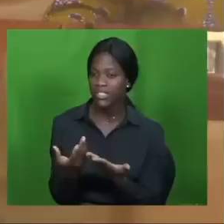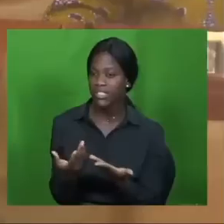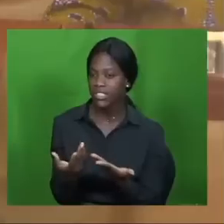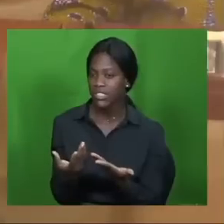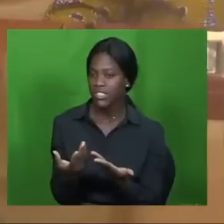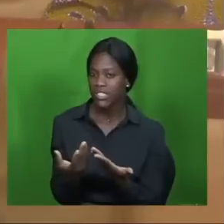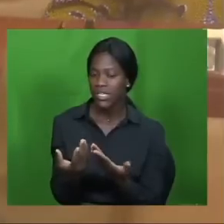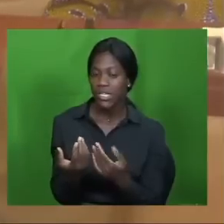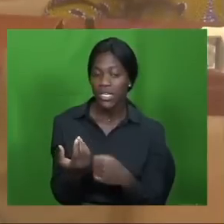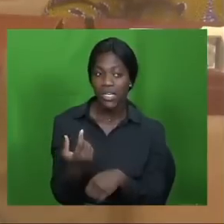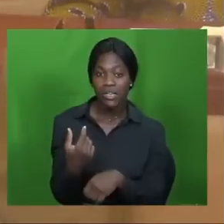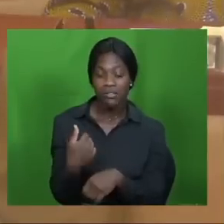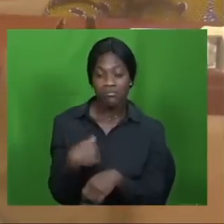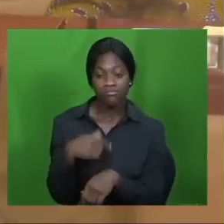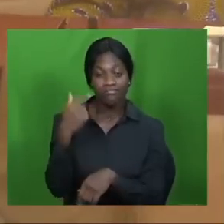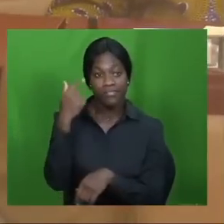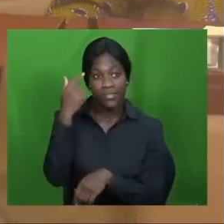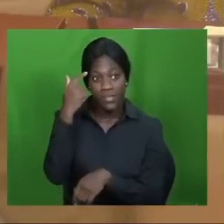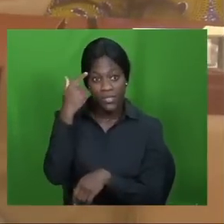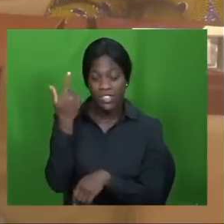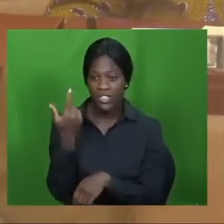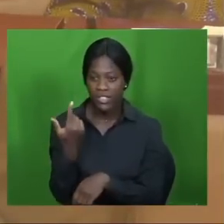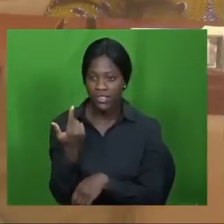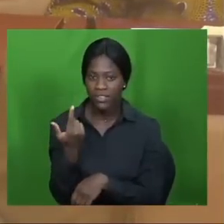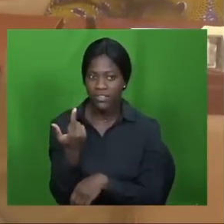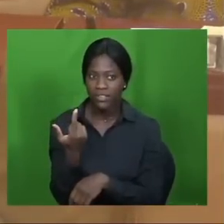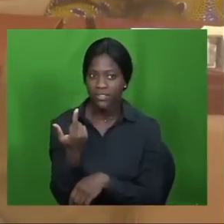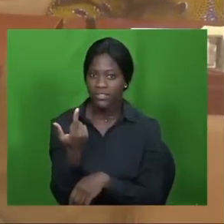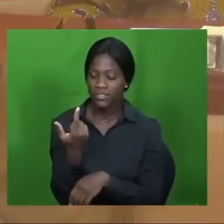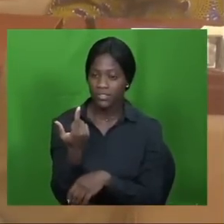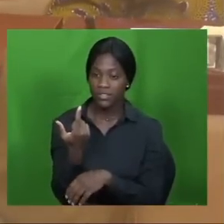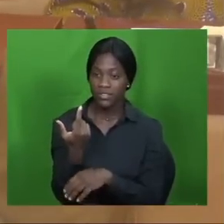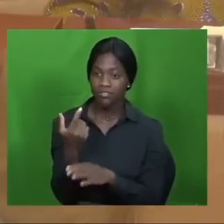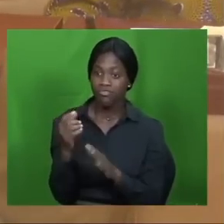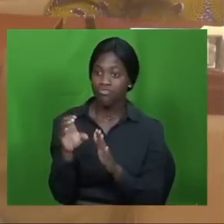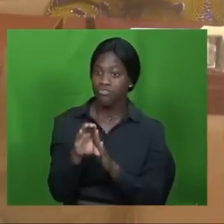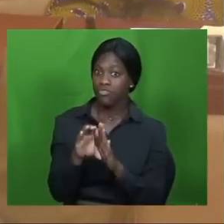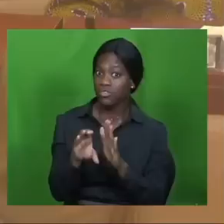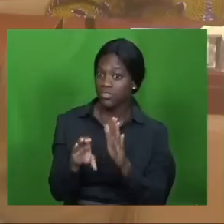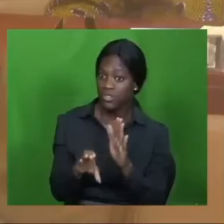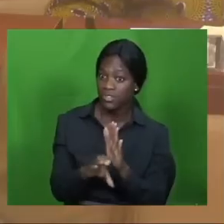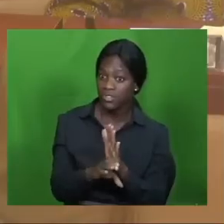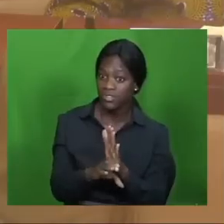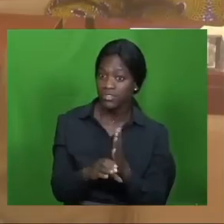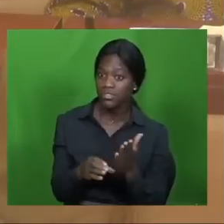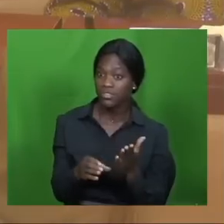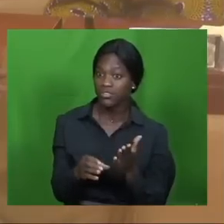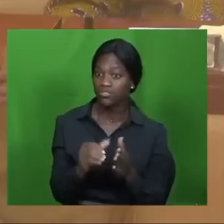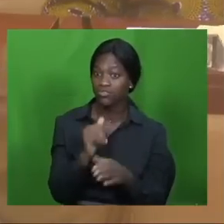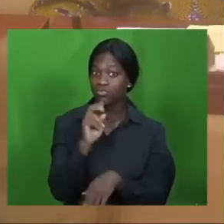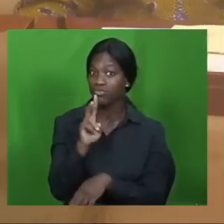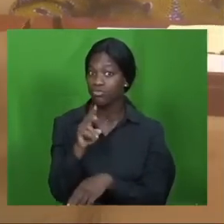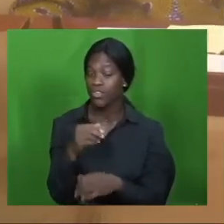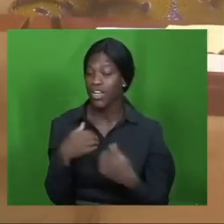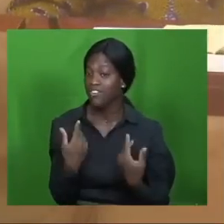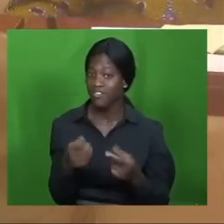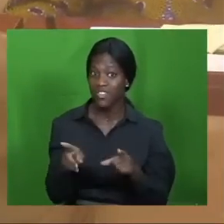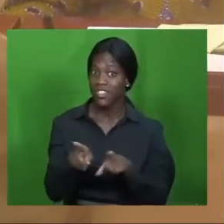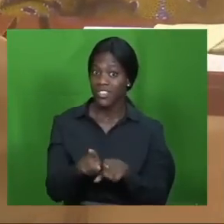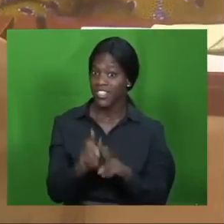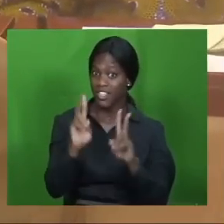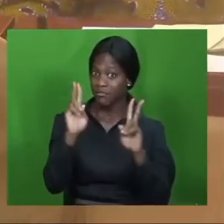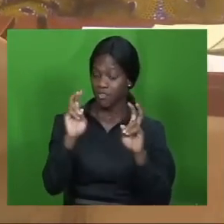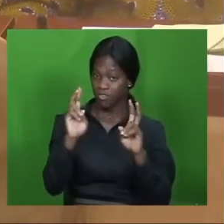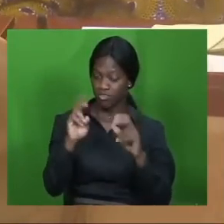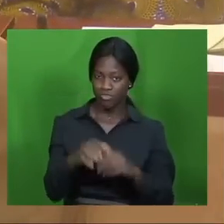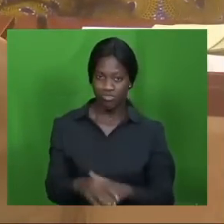That constitutionalism is not cheap. we have similar circumstance